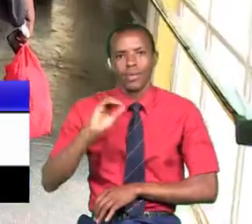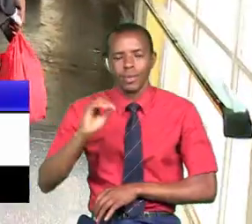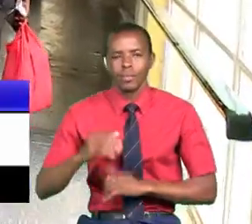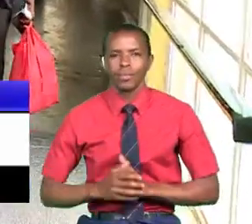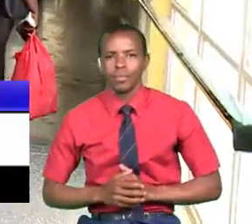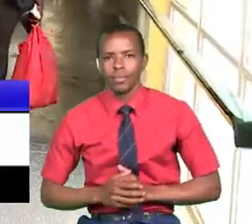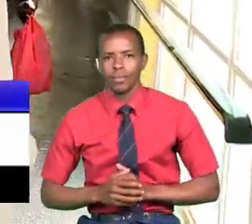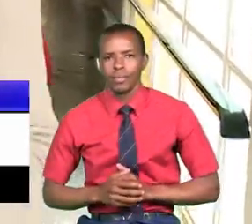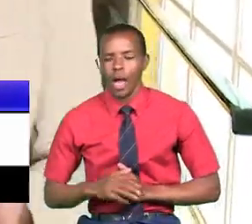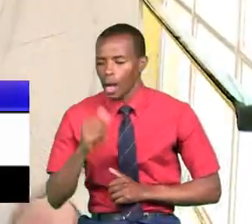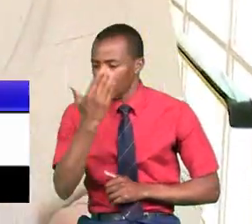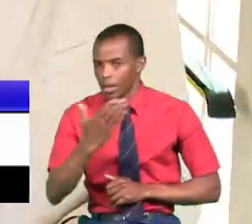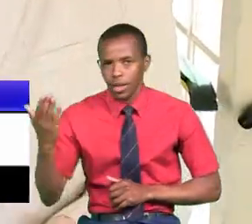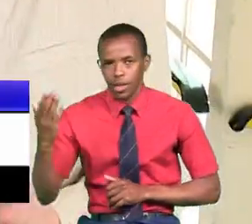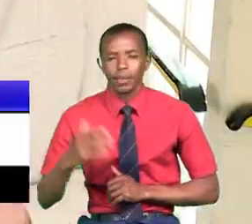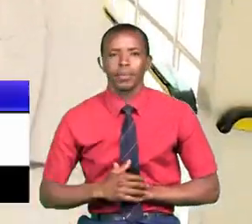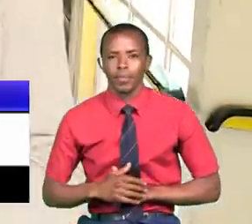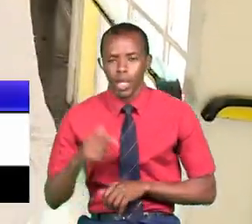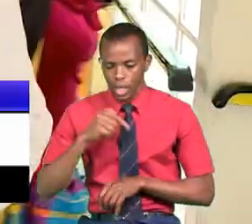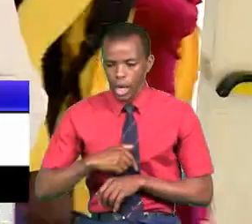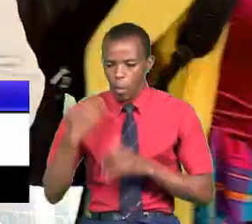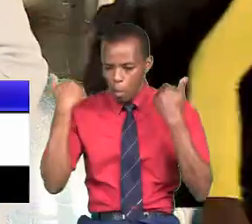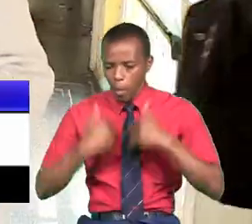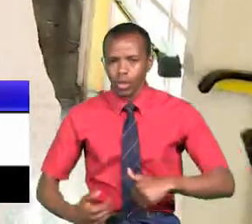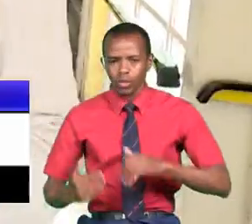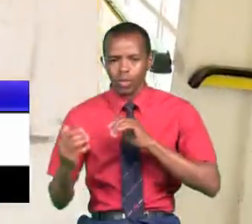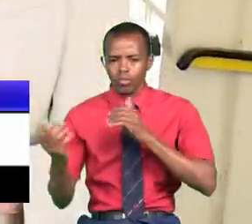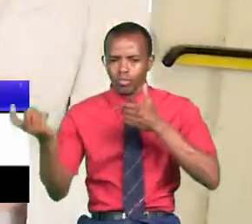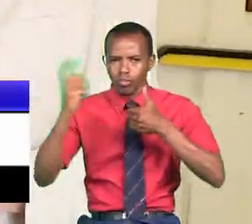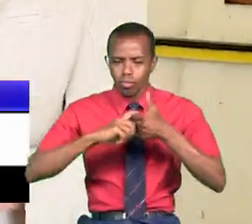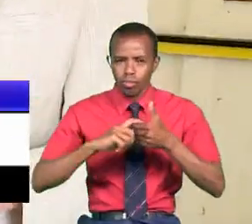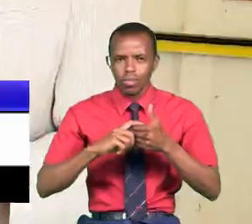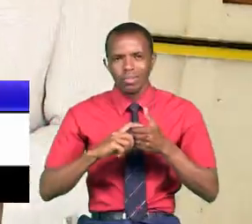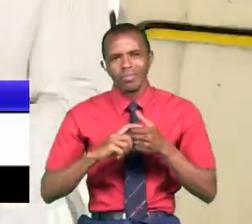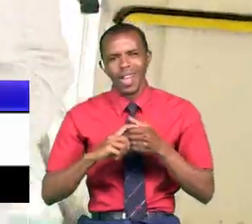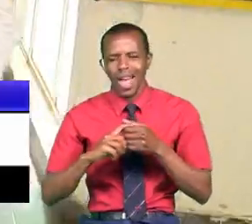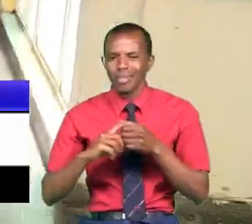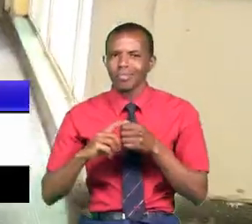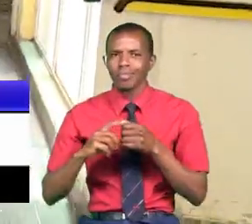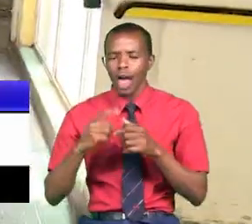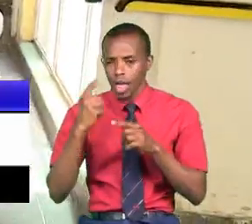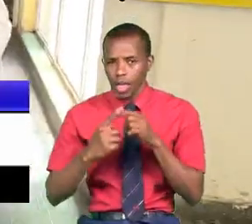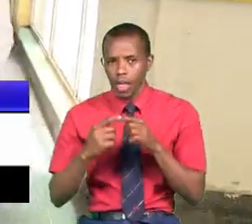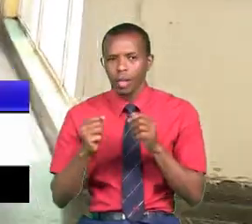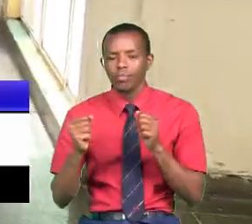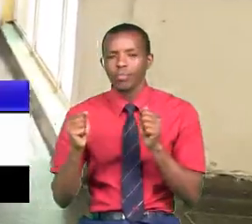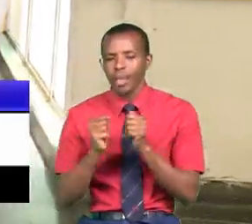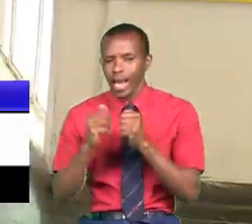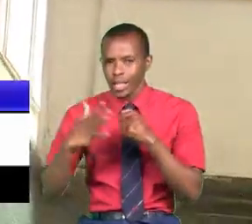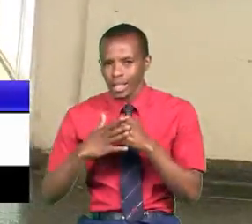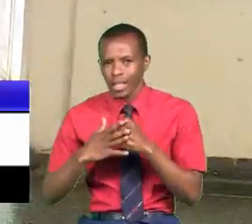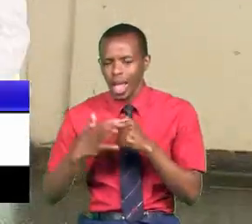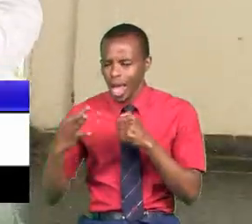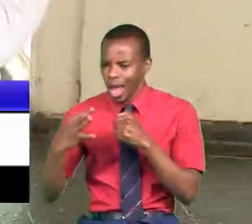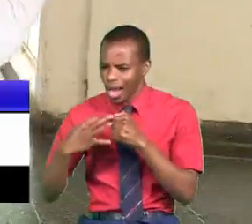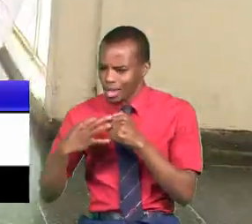better. Something else, when I came here in 86, 87, we did not have in the newborn unit,